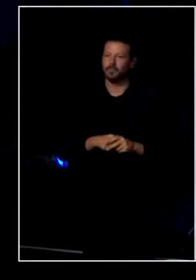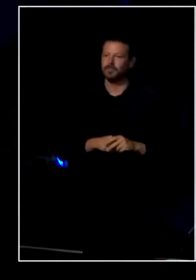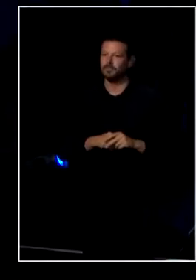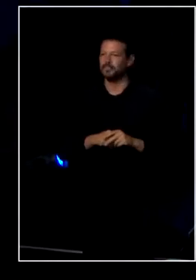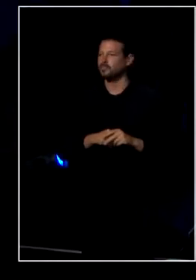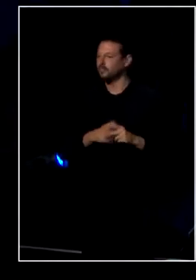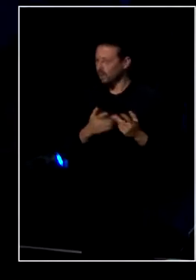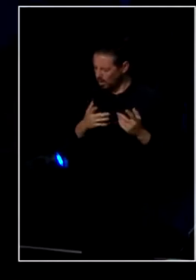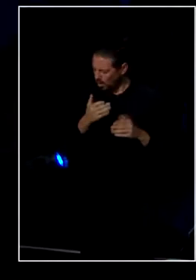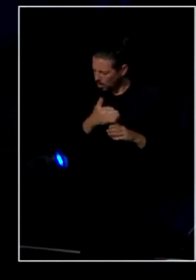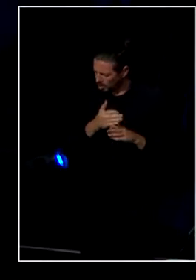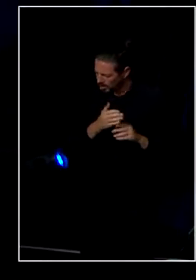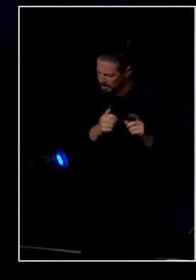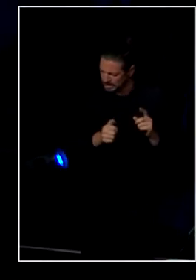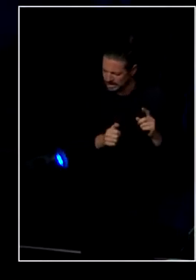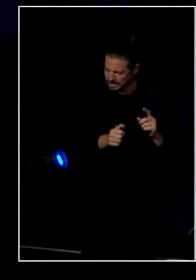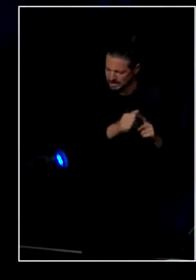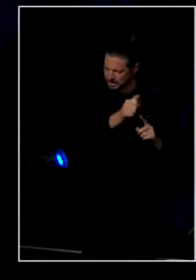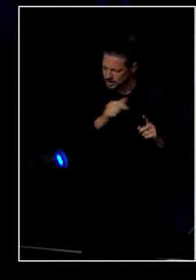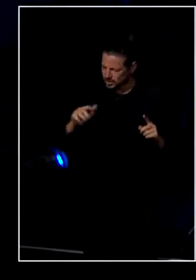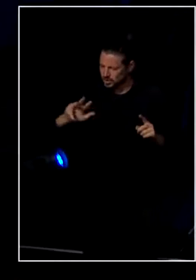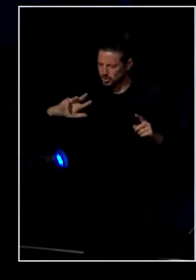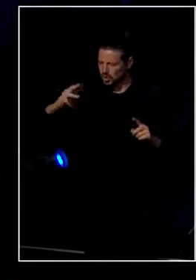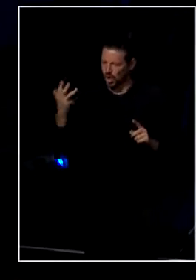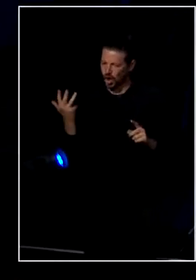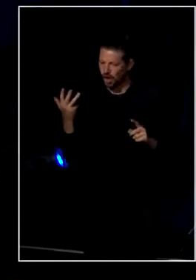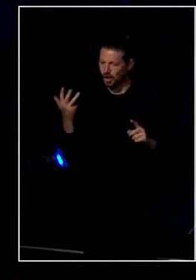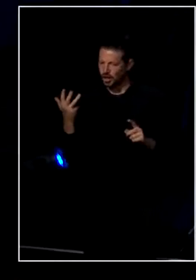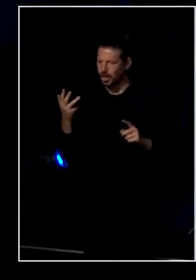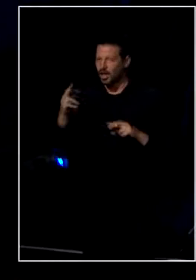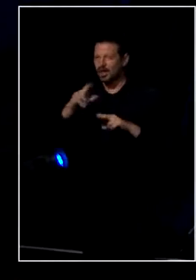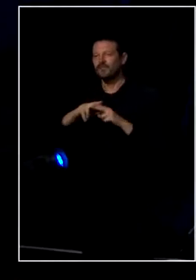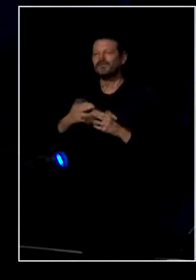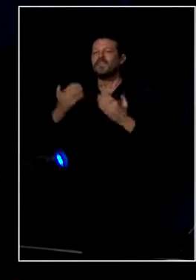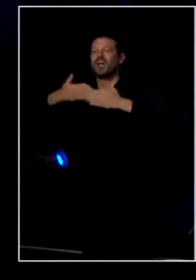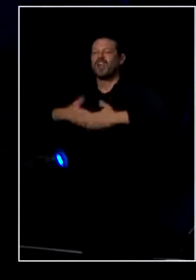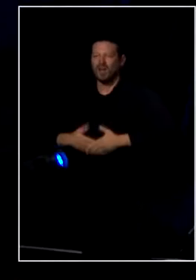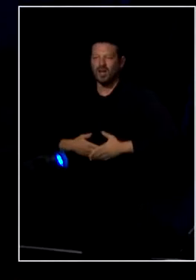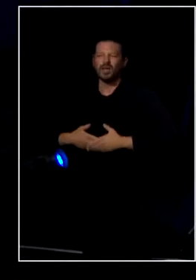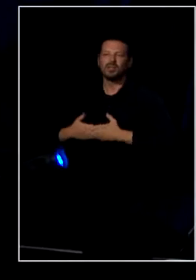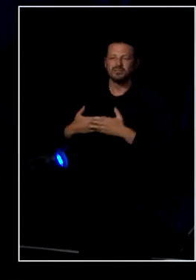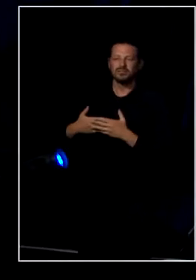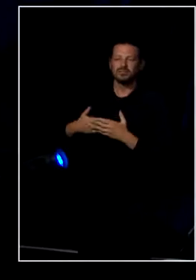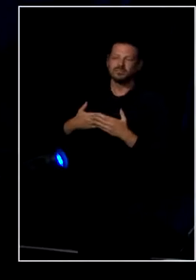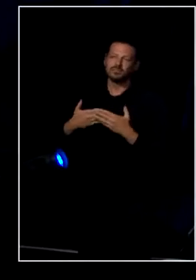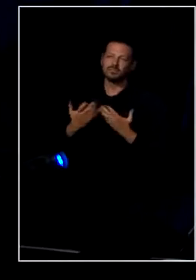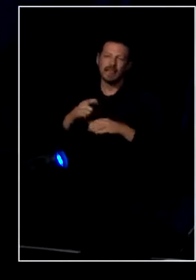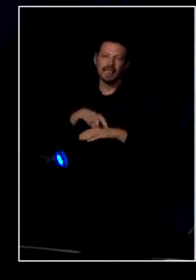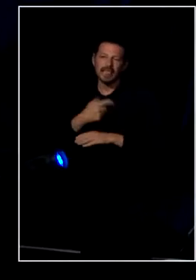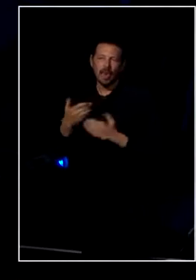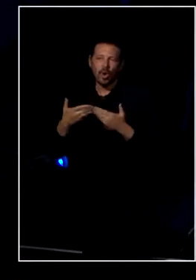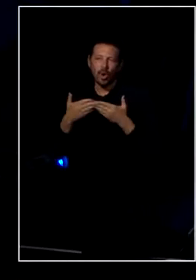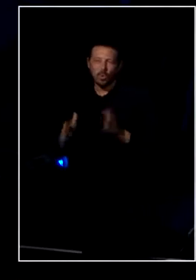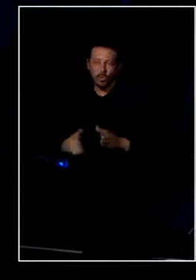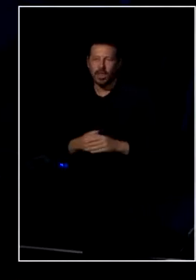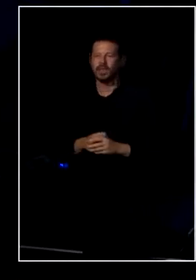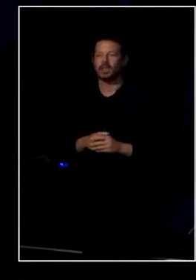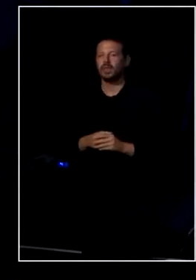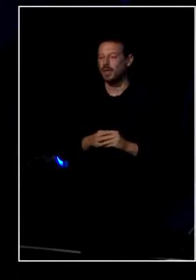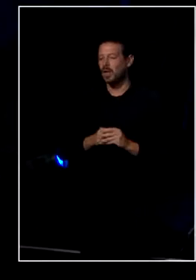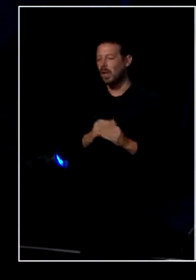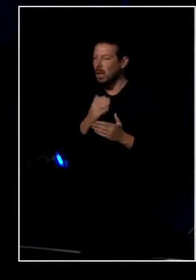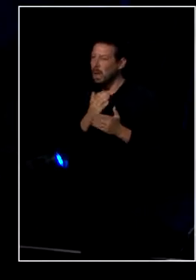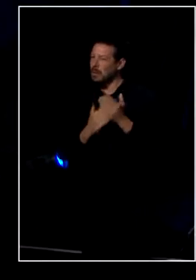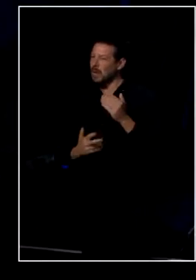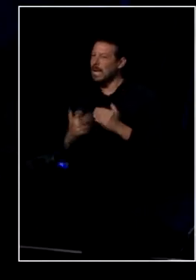from 6 to 9. Yeah. It was on a Friday night because the shops were open late, and it was about